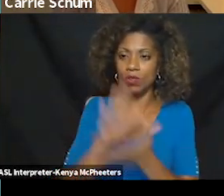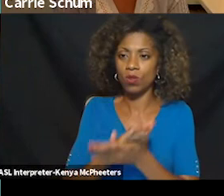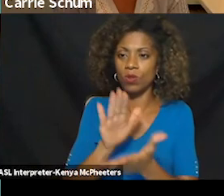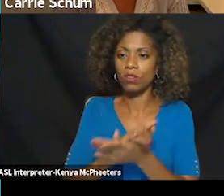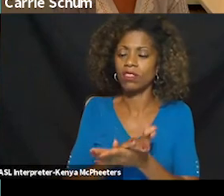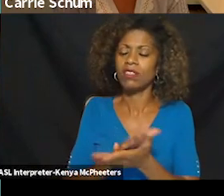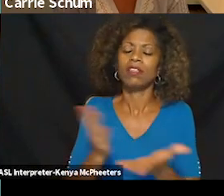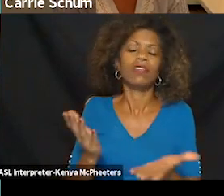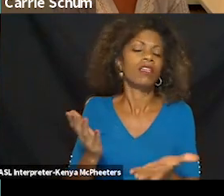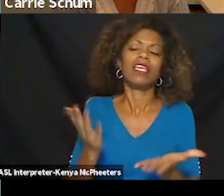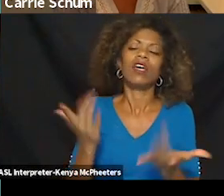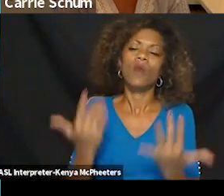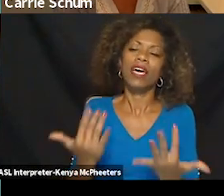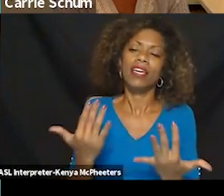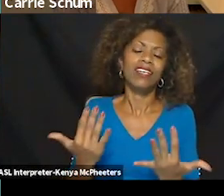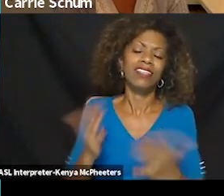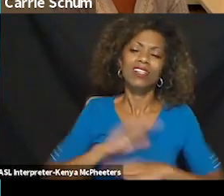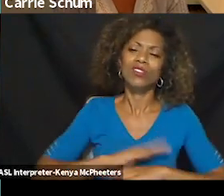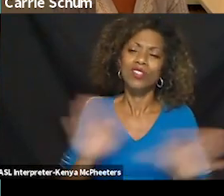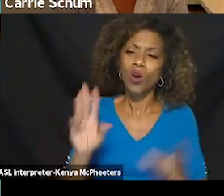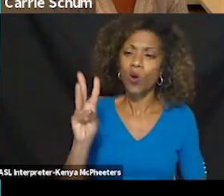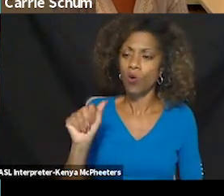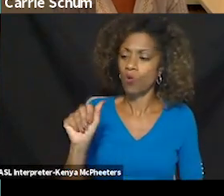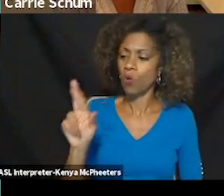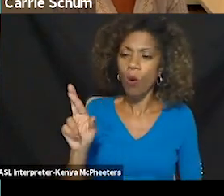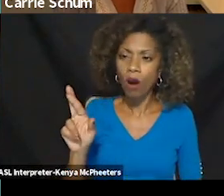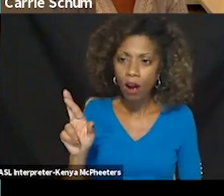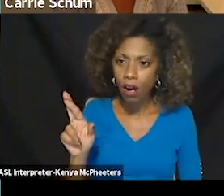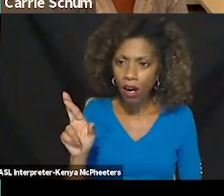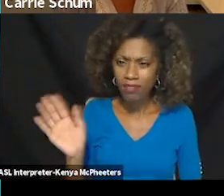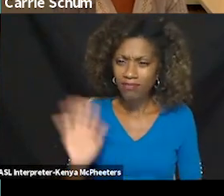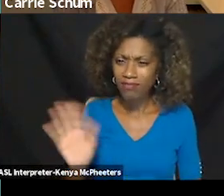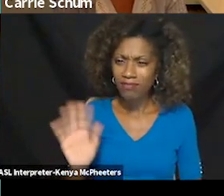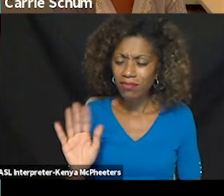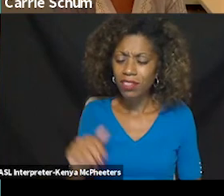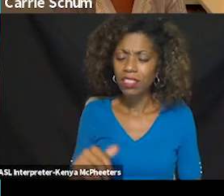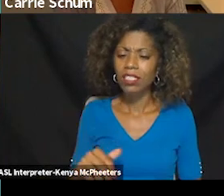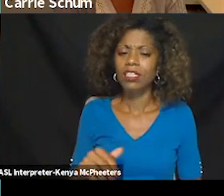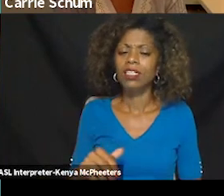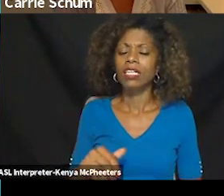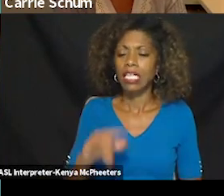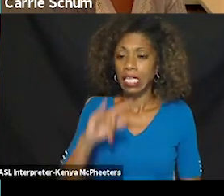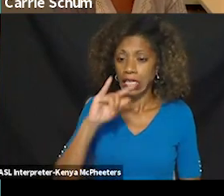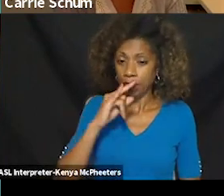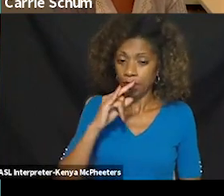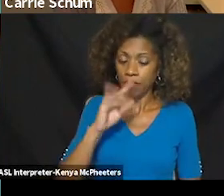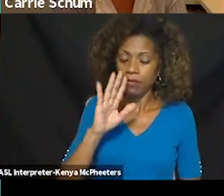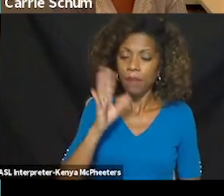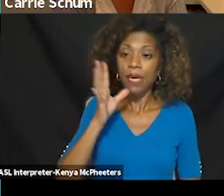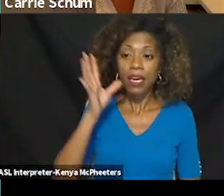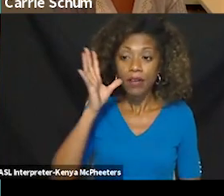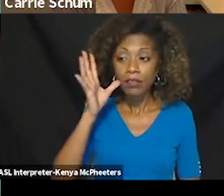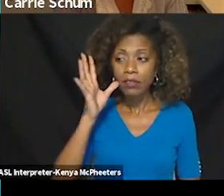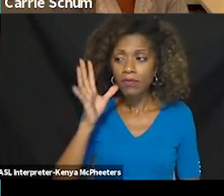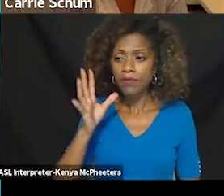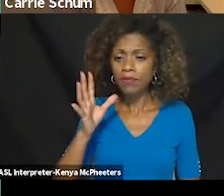schools, but the vast majority of parents want their kids in schools, and they are totally okay having their kids wear masks in schools. And